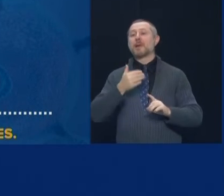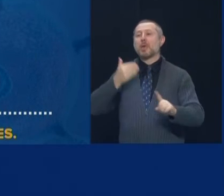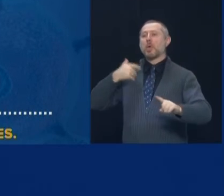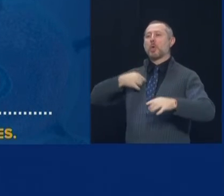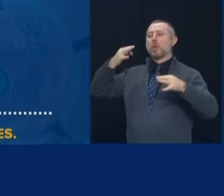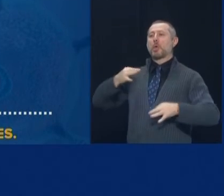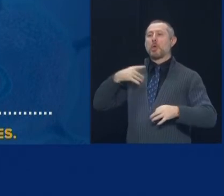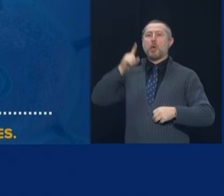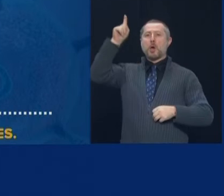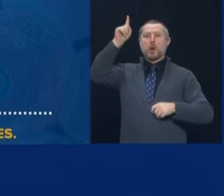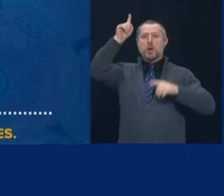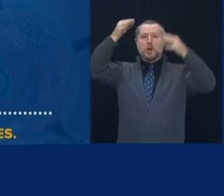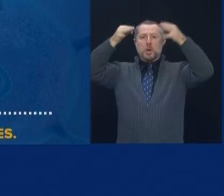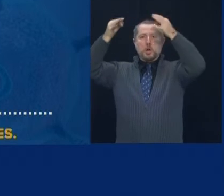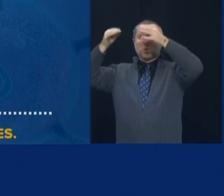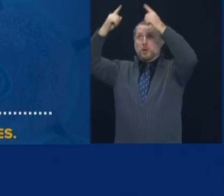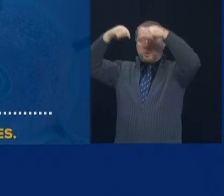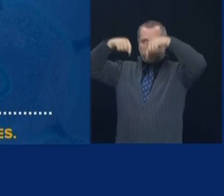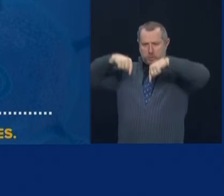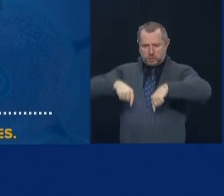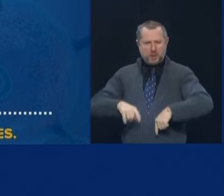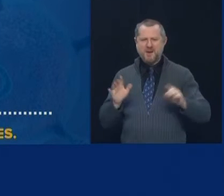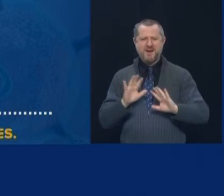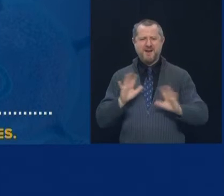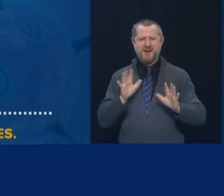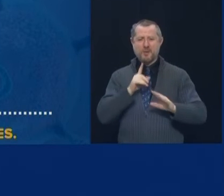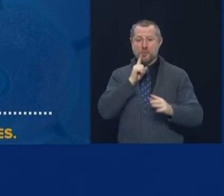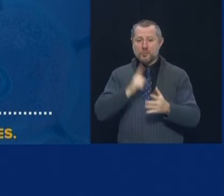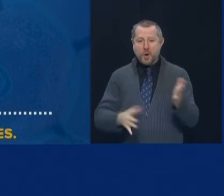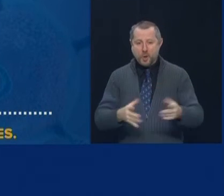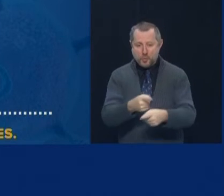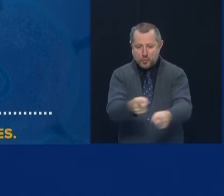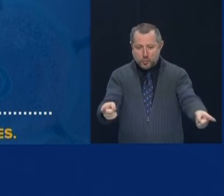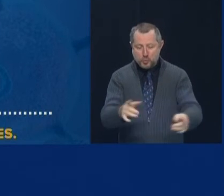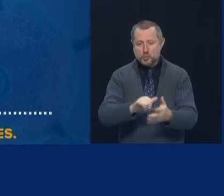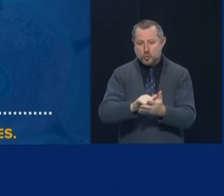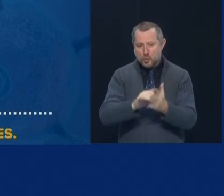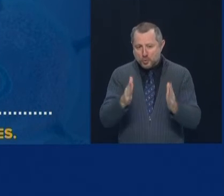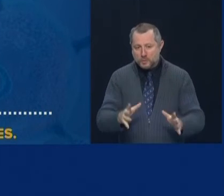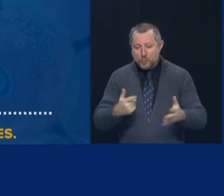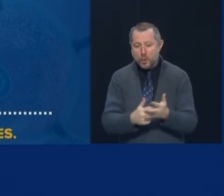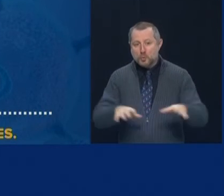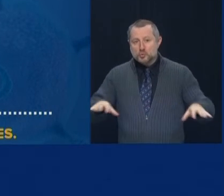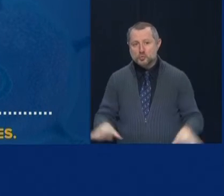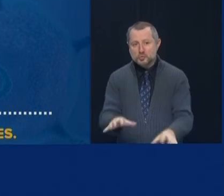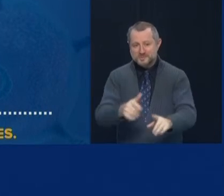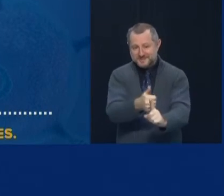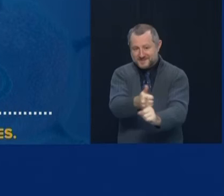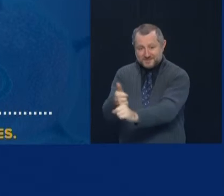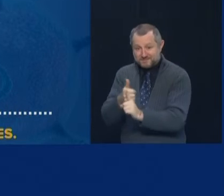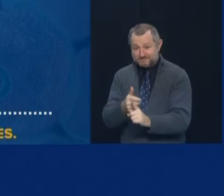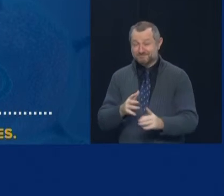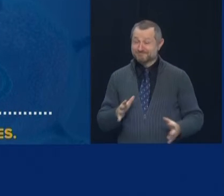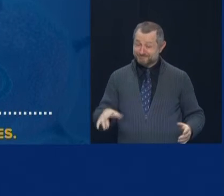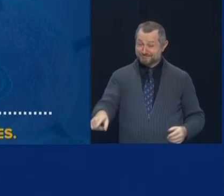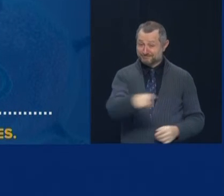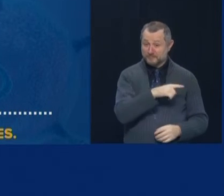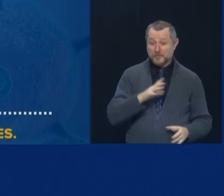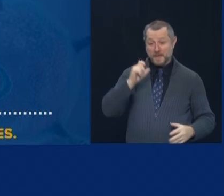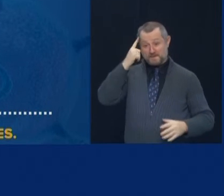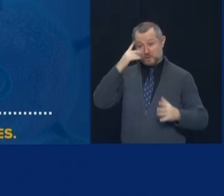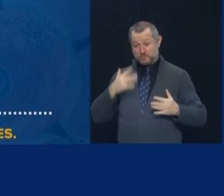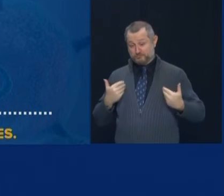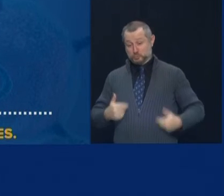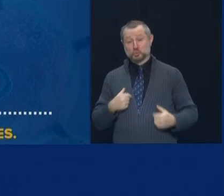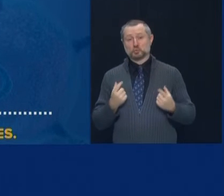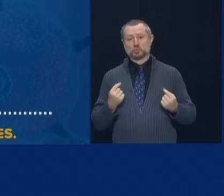of what New Yorkers do. It's a pure function of social action. What can government do during this period? We can warn people,